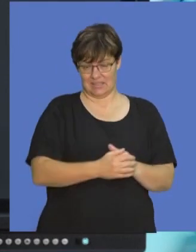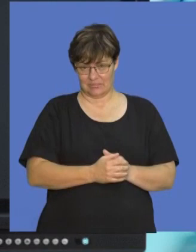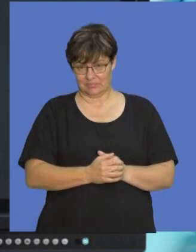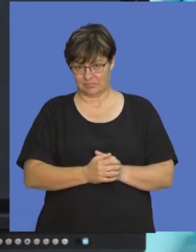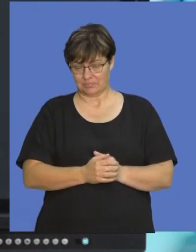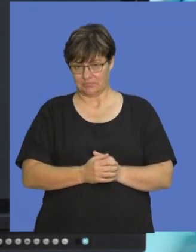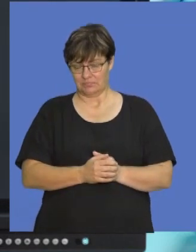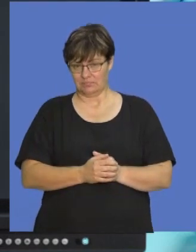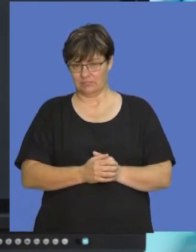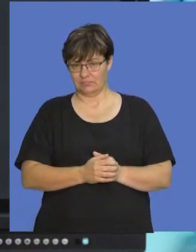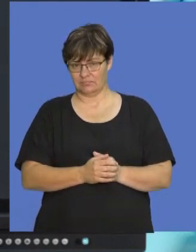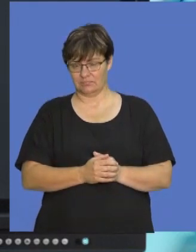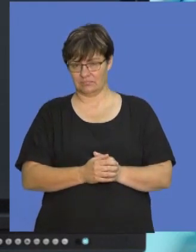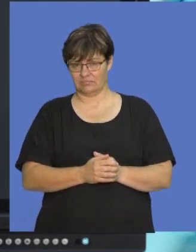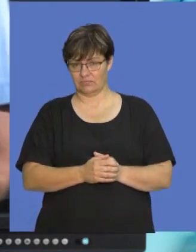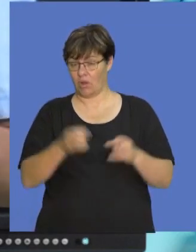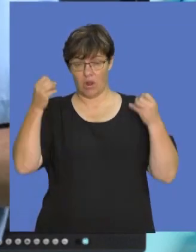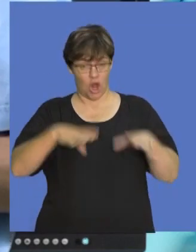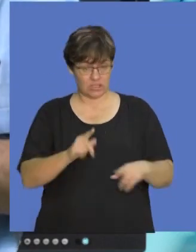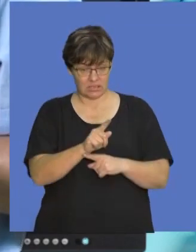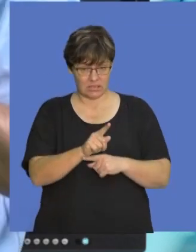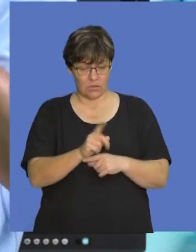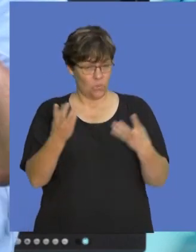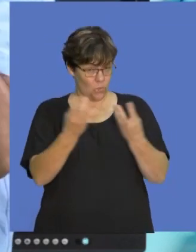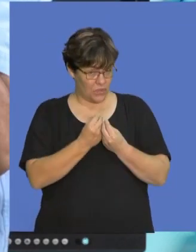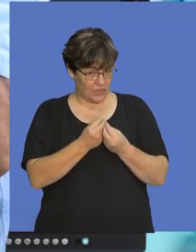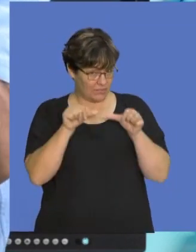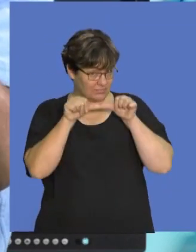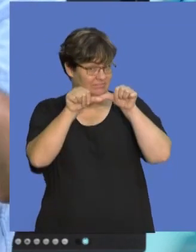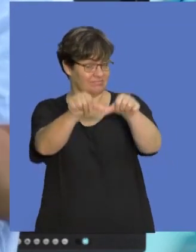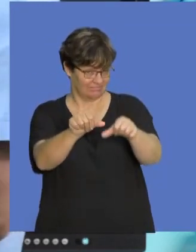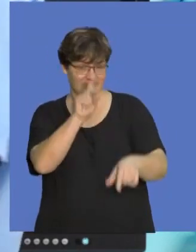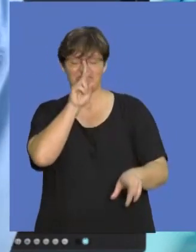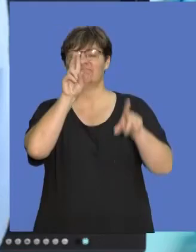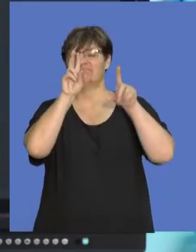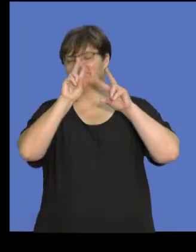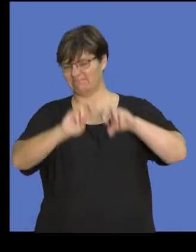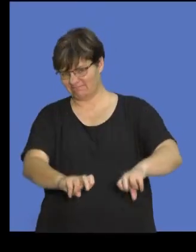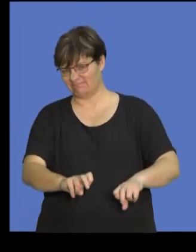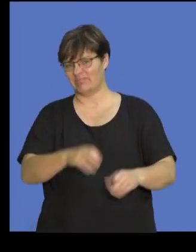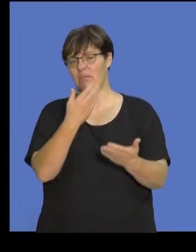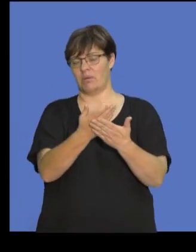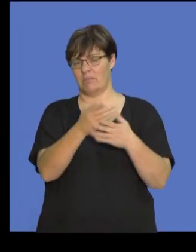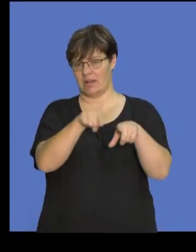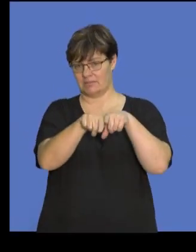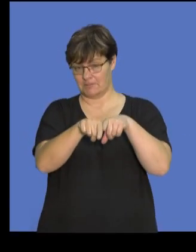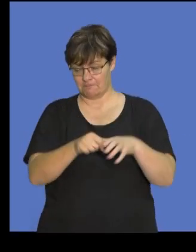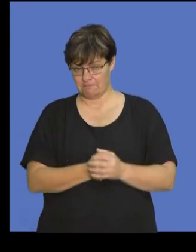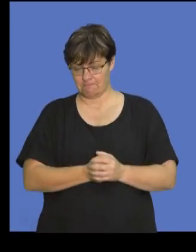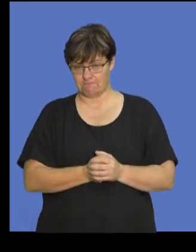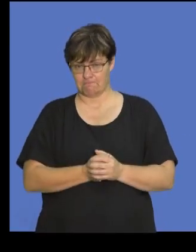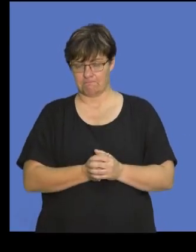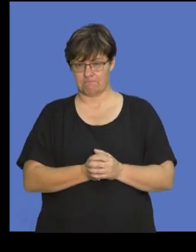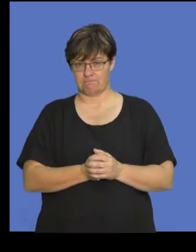them. So, don't get lost. Stay with me as we explore some probability